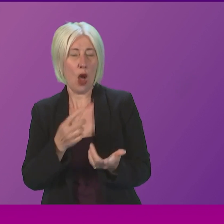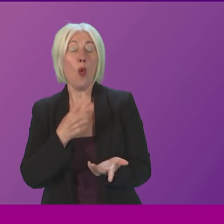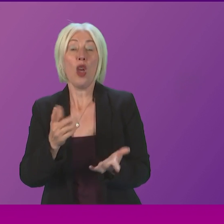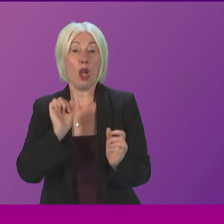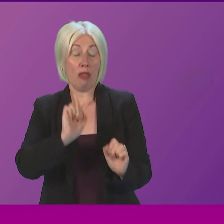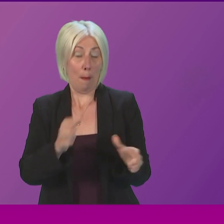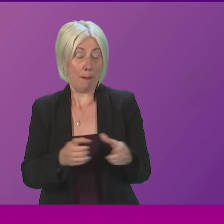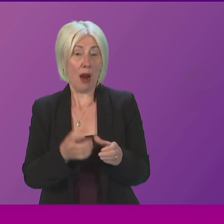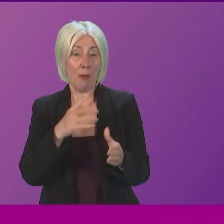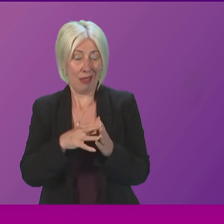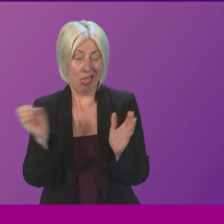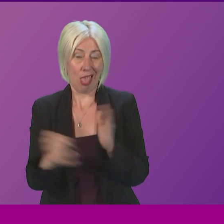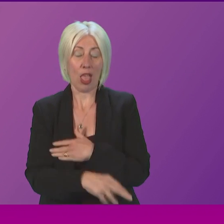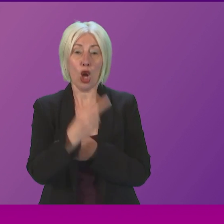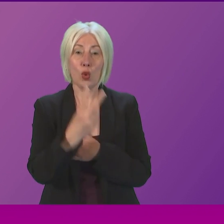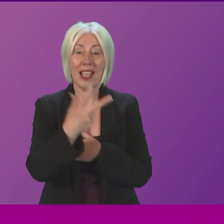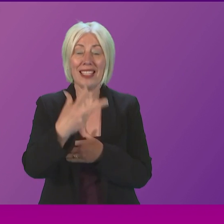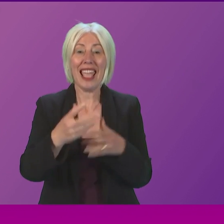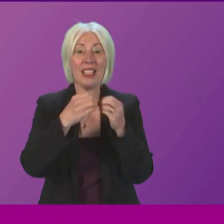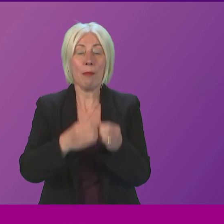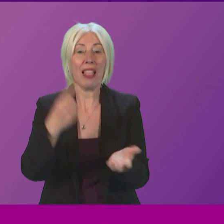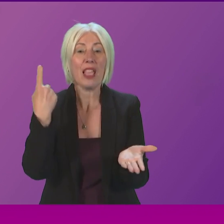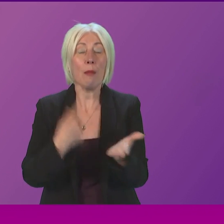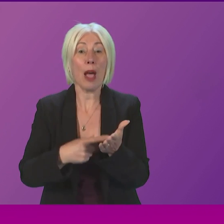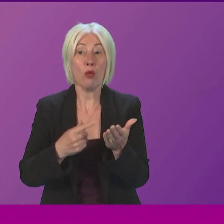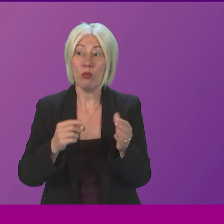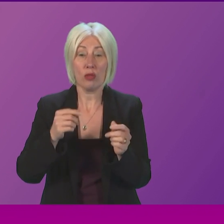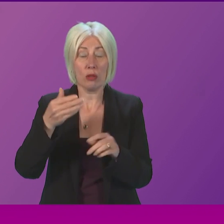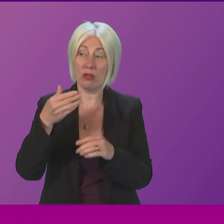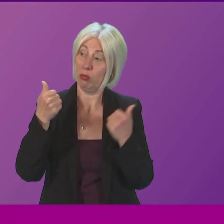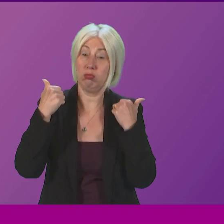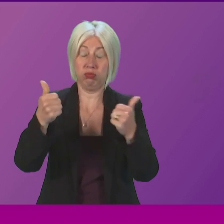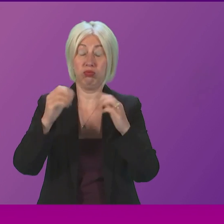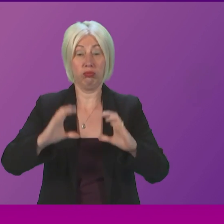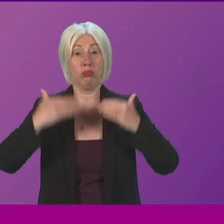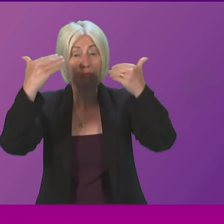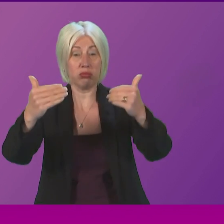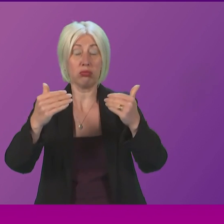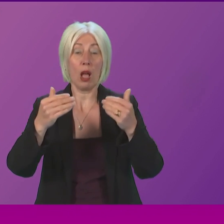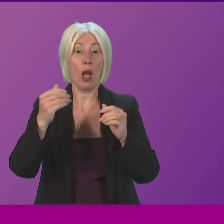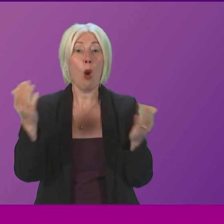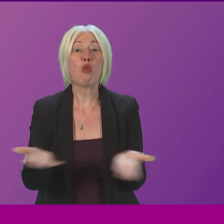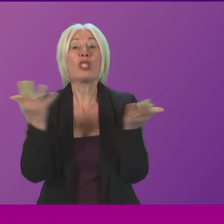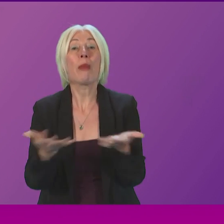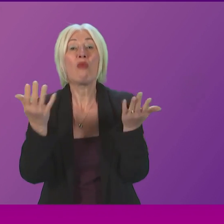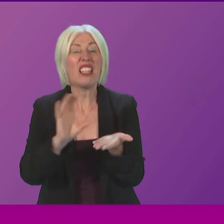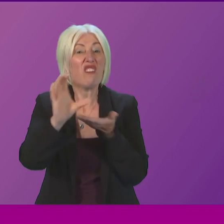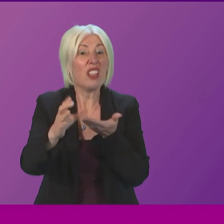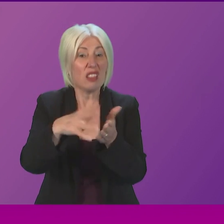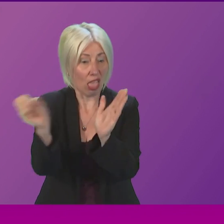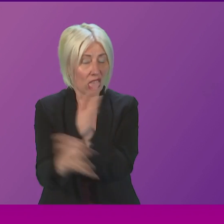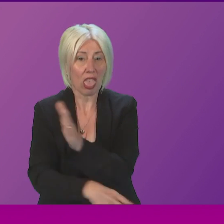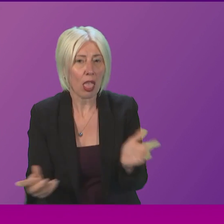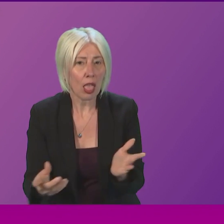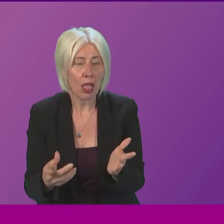dumped their £28 billion flagship Green Prosperity Fund? So Anna Sarwar doesn't want to hear from me.